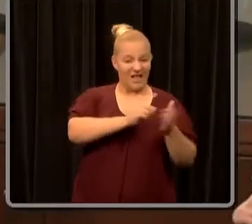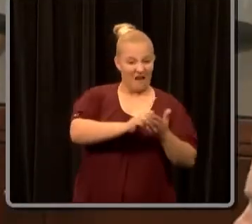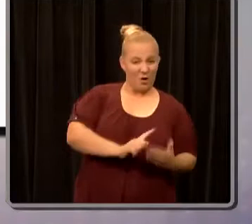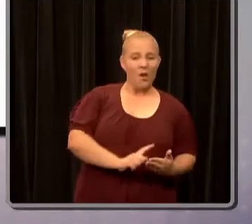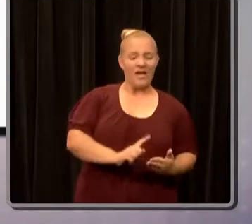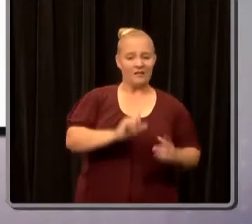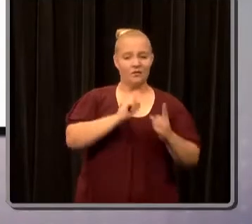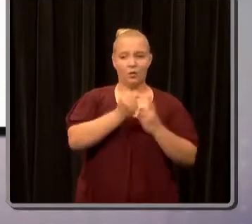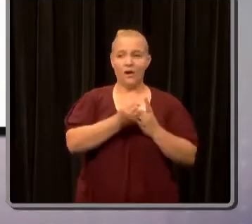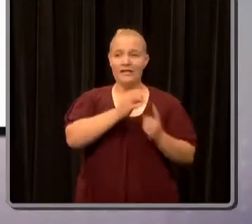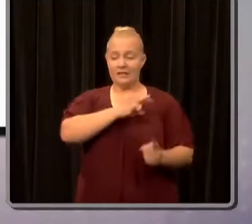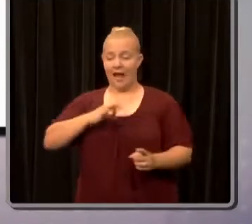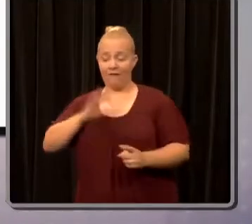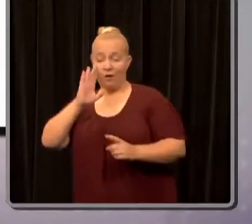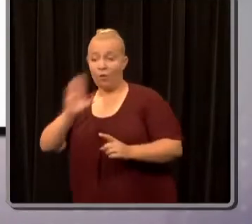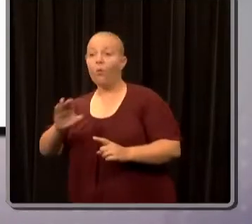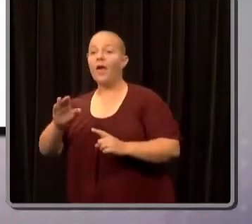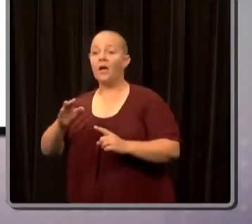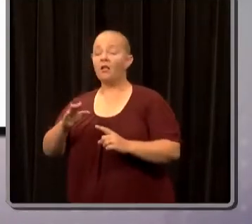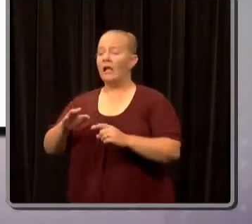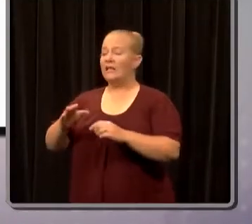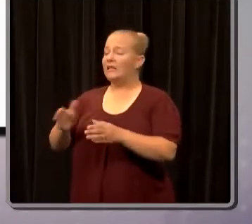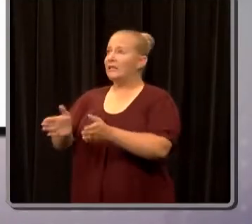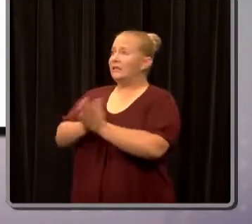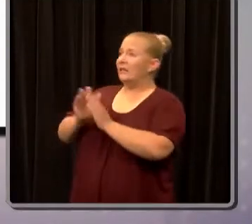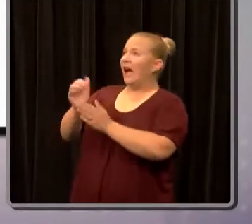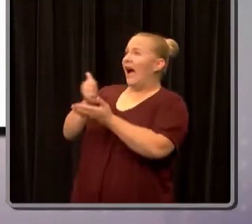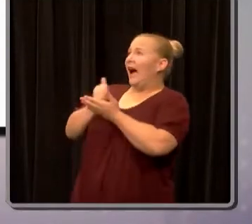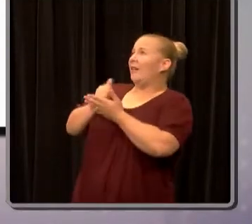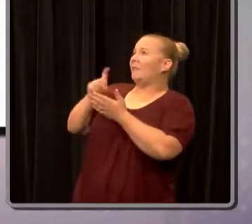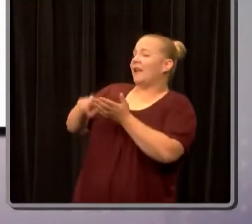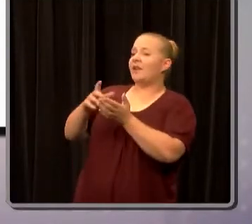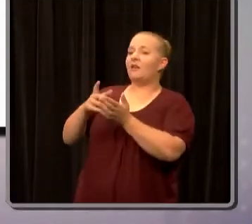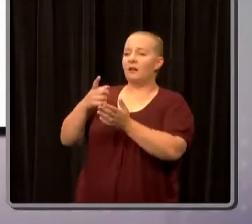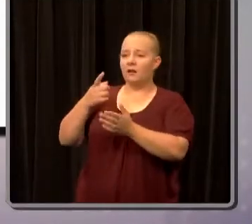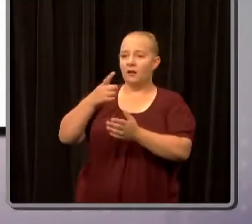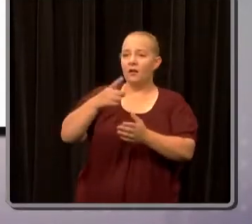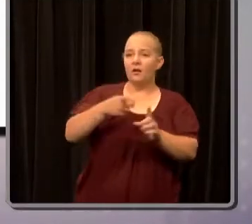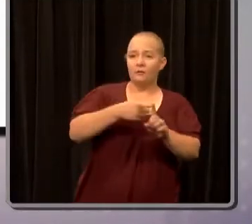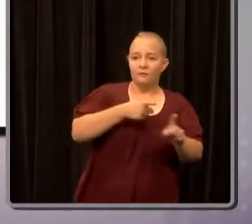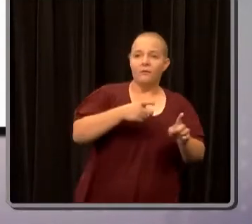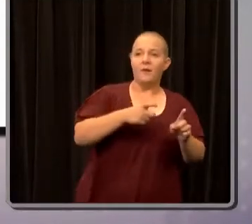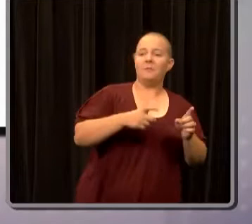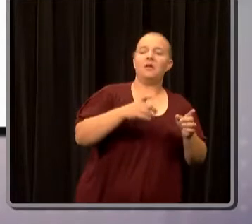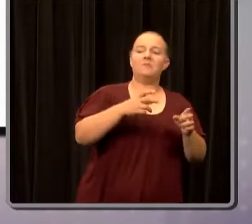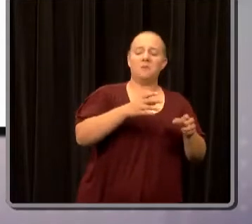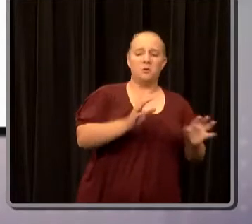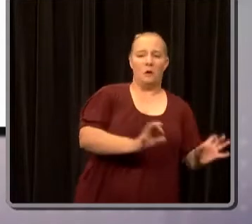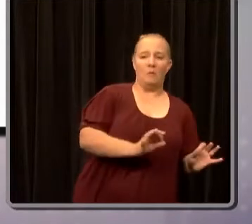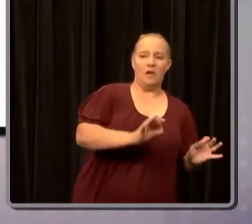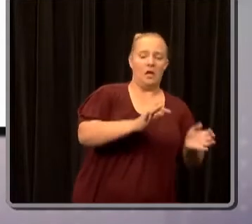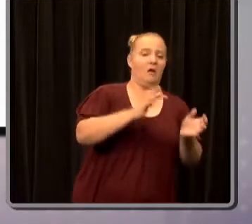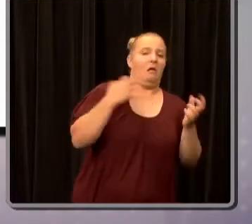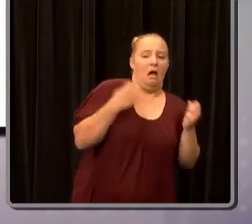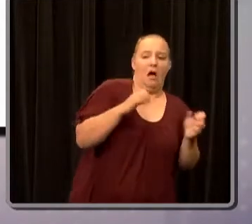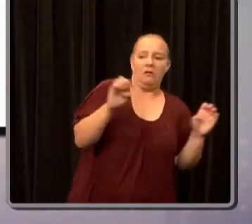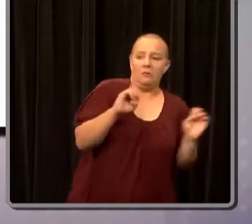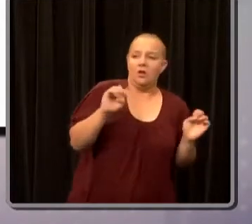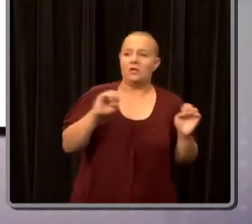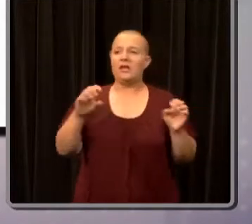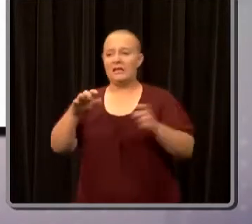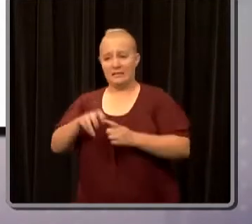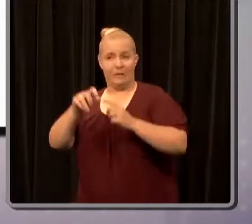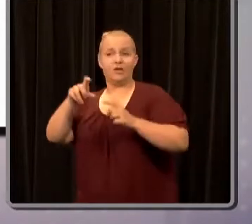to where staff be able to summons help at the elementary level, everything from elopements to medical emergencies, special needs calls for